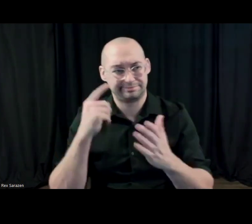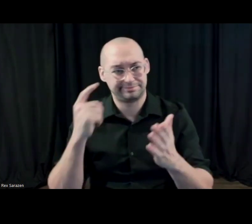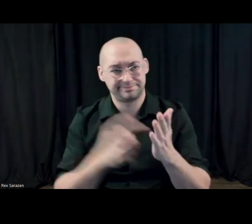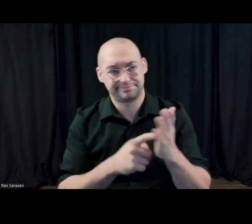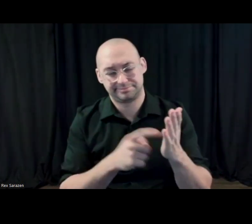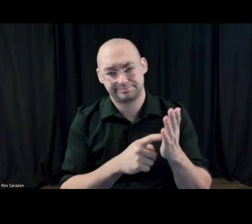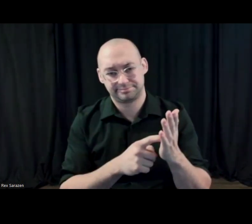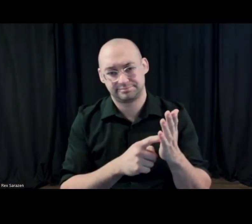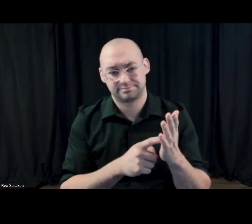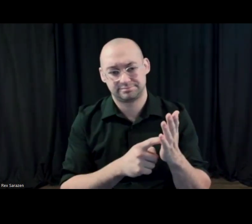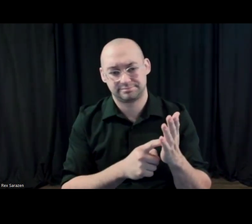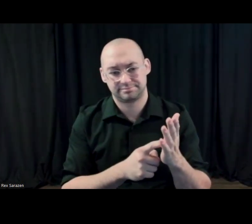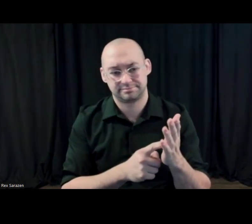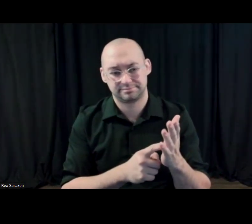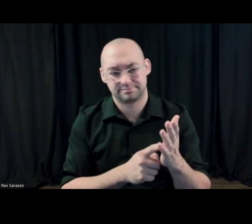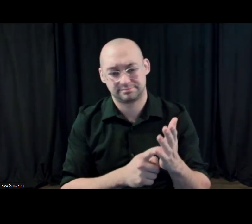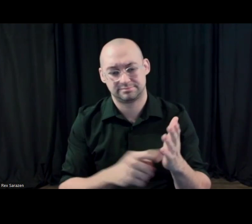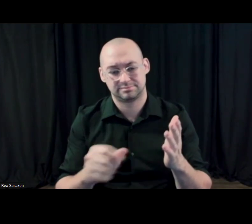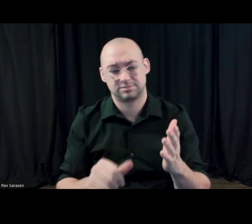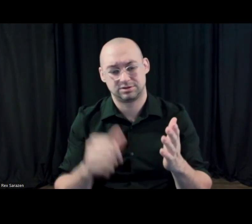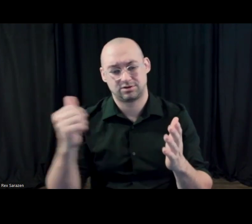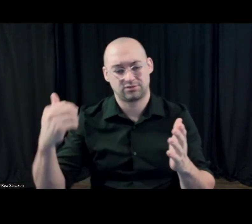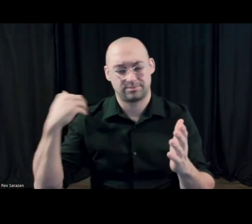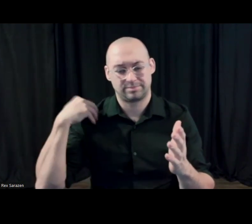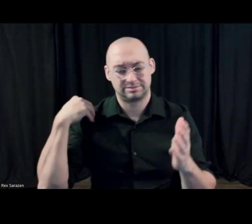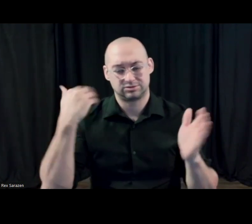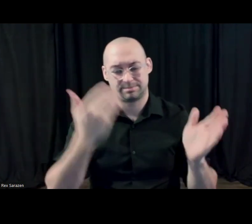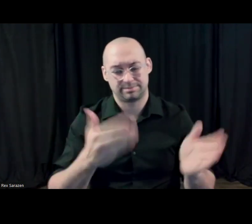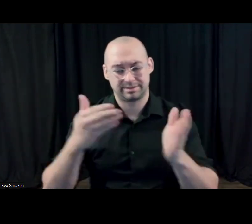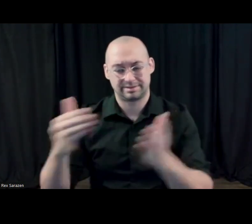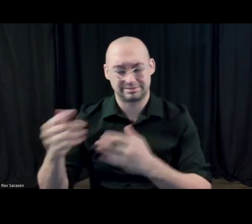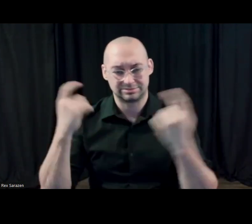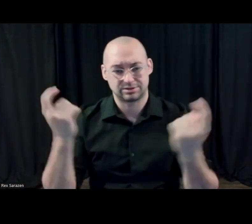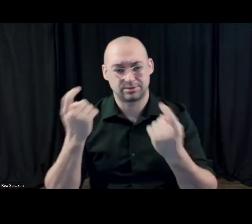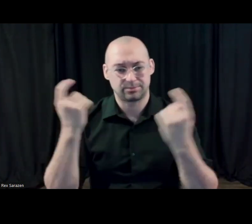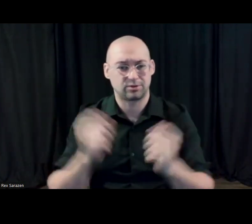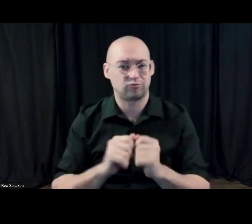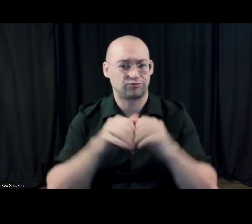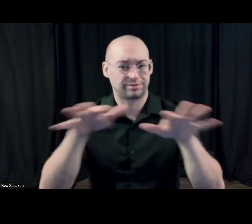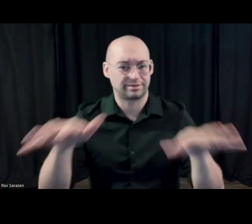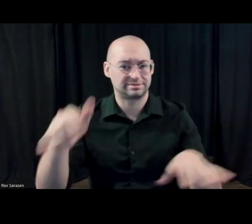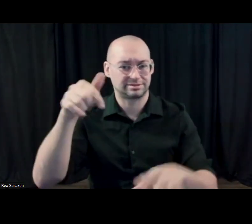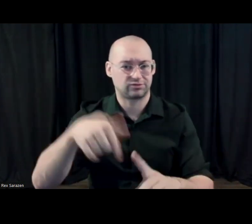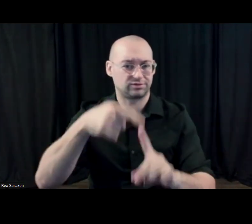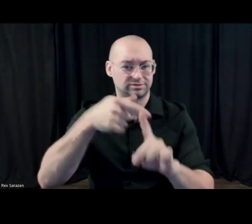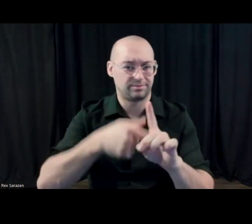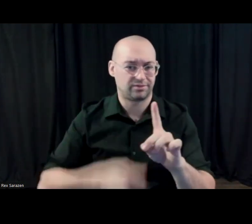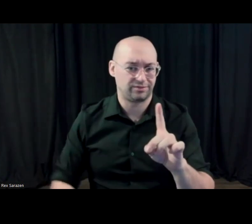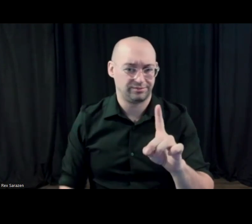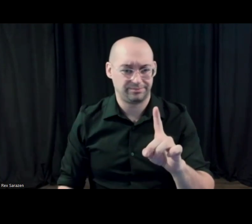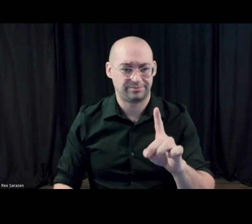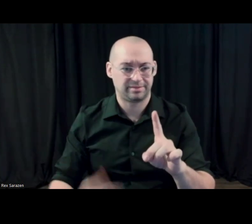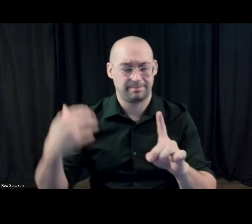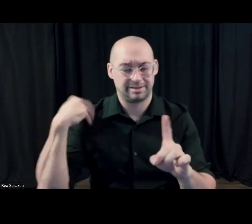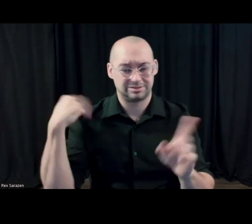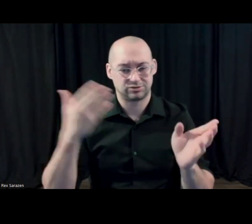have another master plan to celebrate that will be released this month, and that is the master